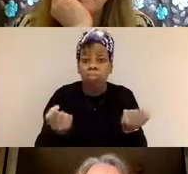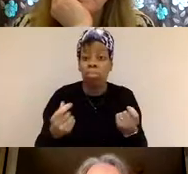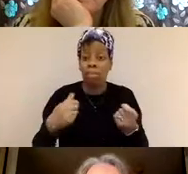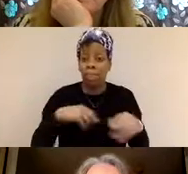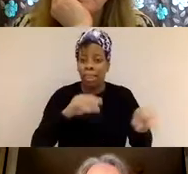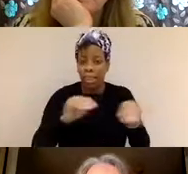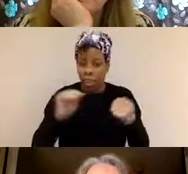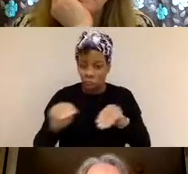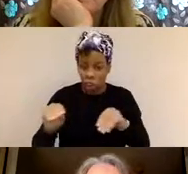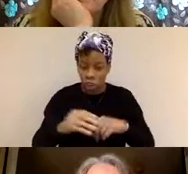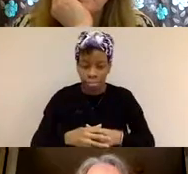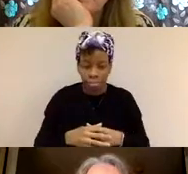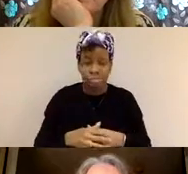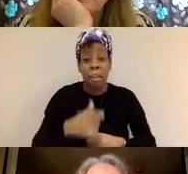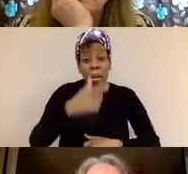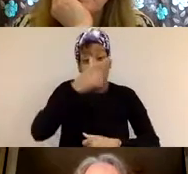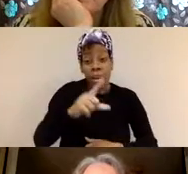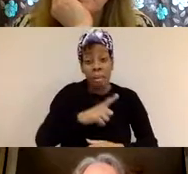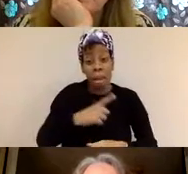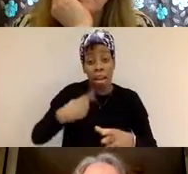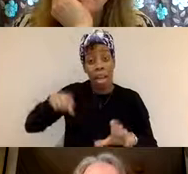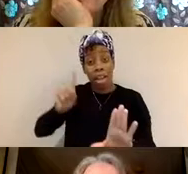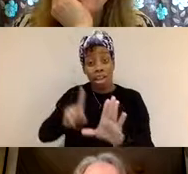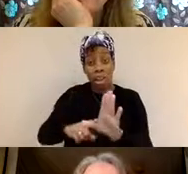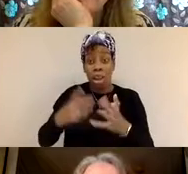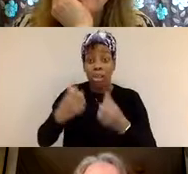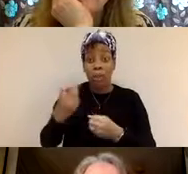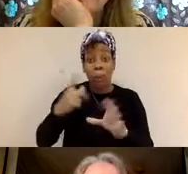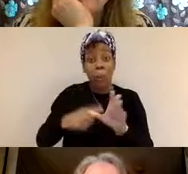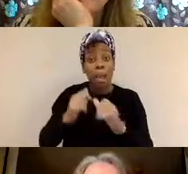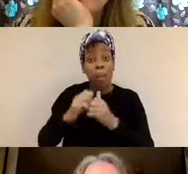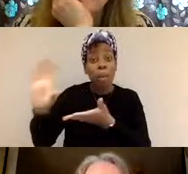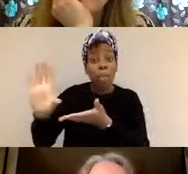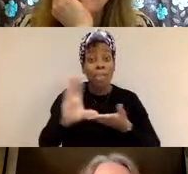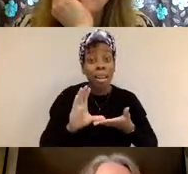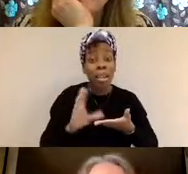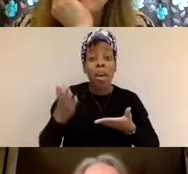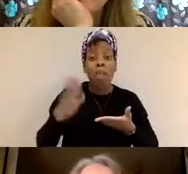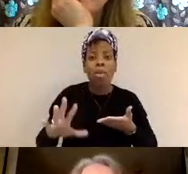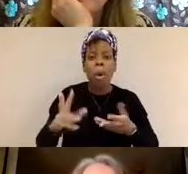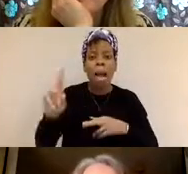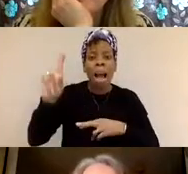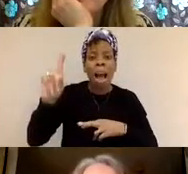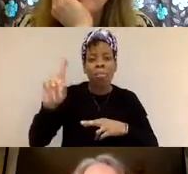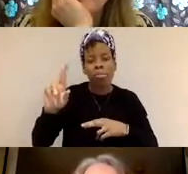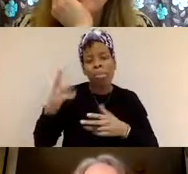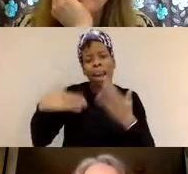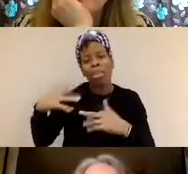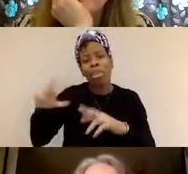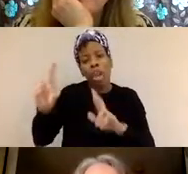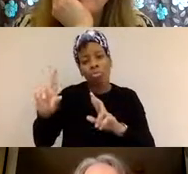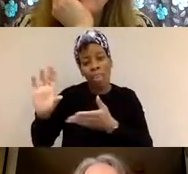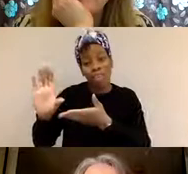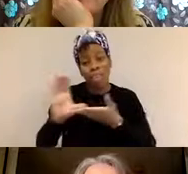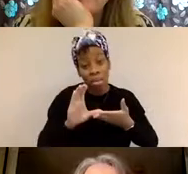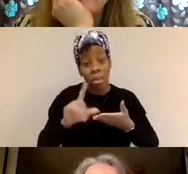lucky last year to receive 2 years worth of funding from the Heritage Lottery Fund to deliver a